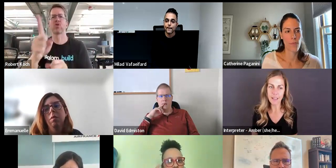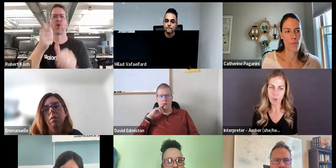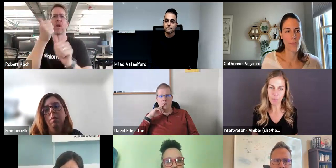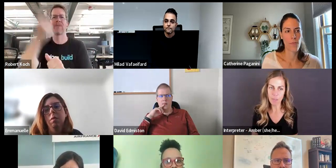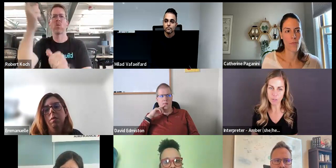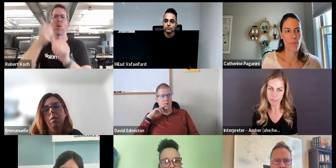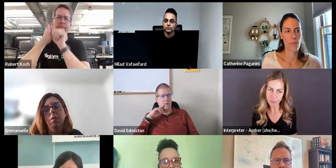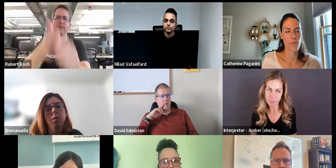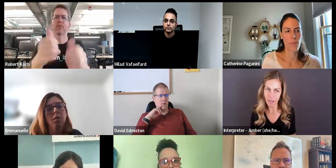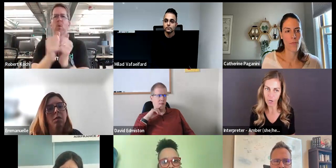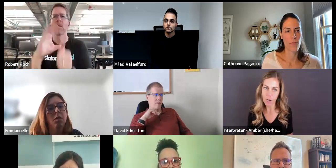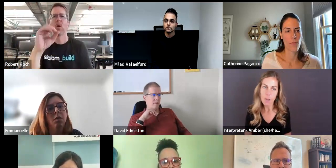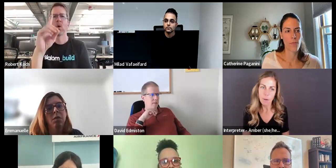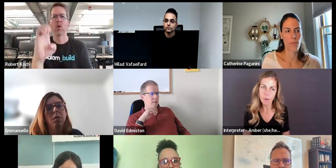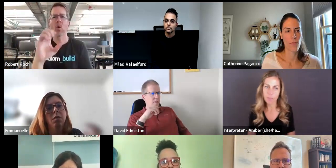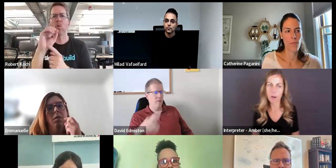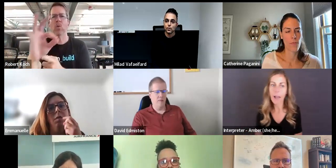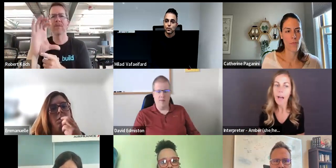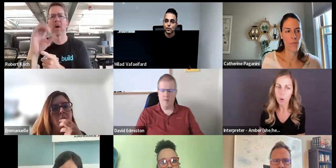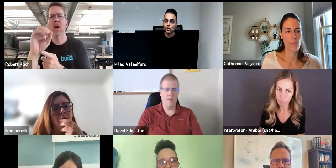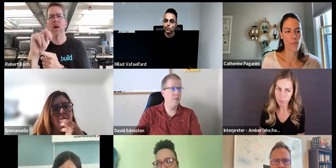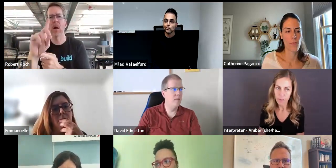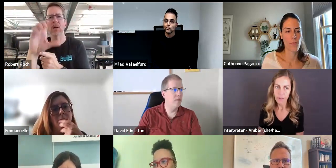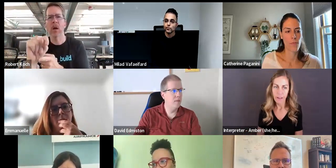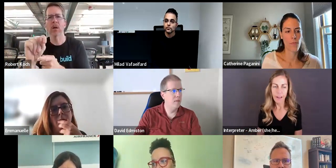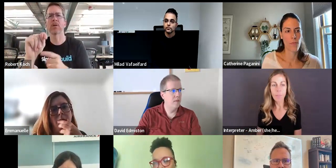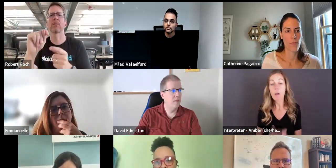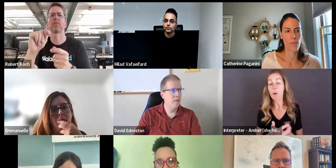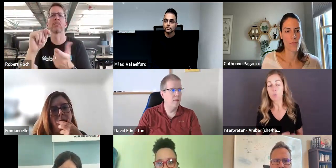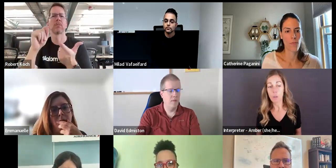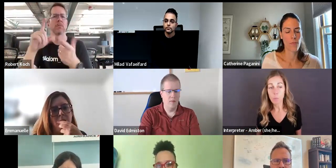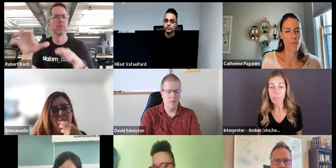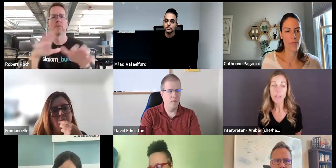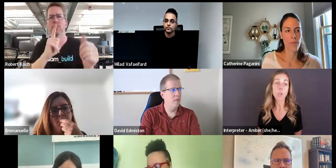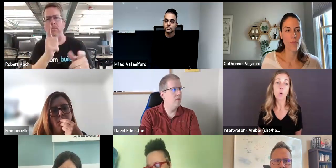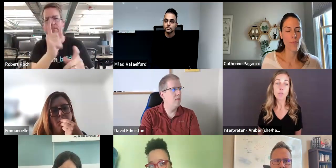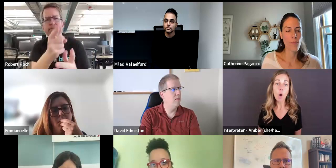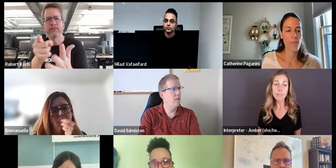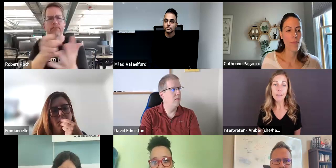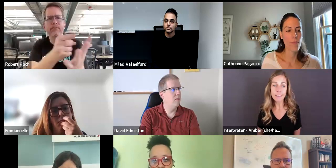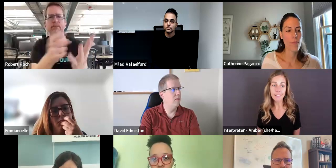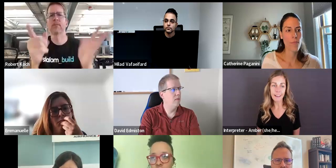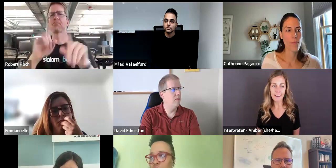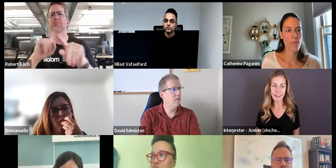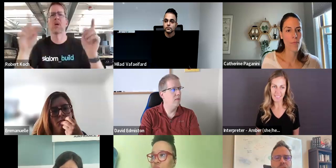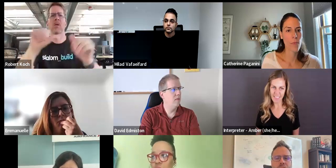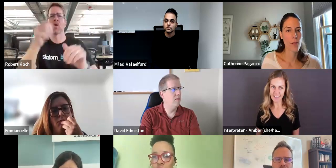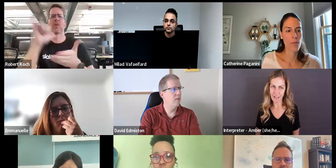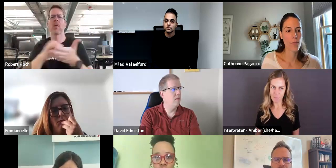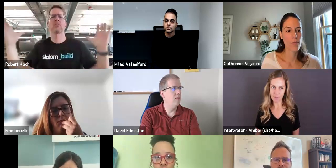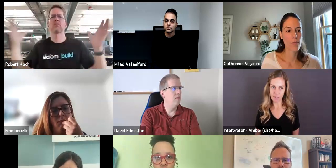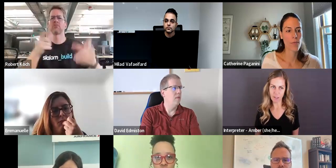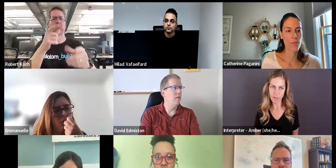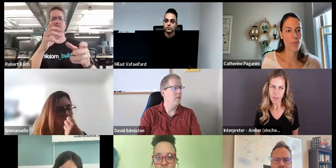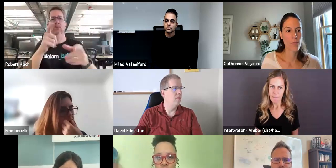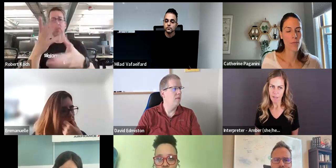the end-all be-all decision maker, but rather help. Also help with like code of conduct and that